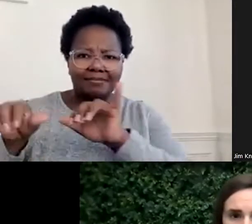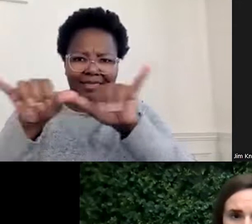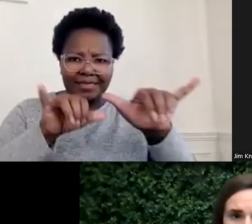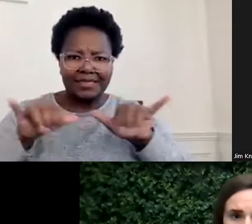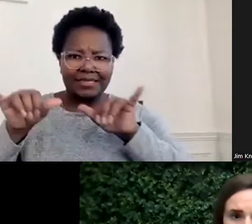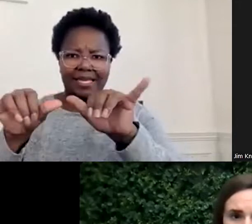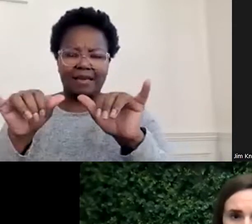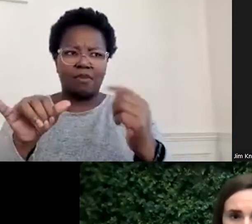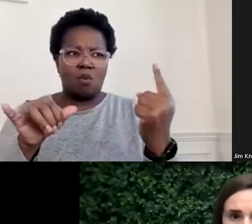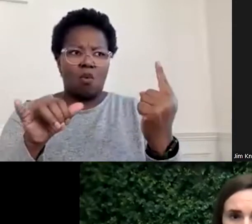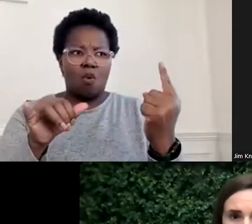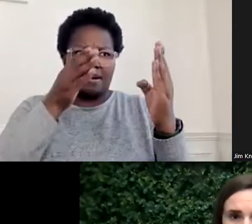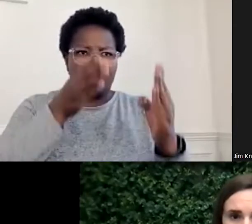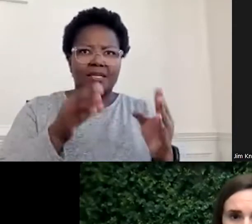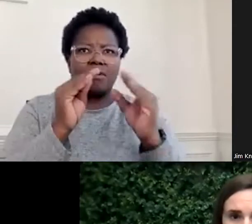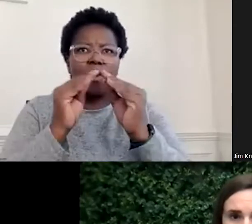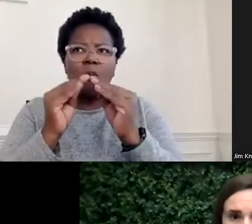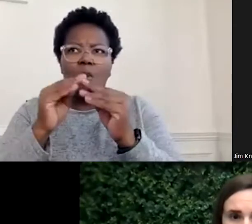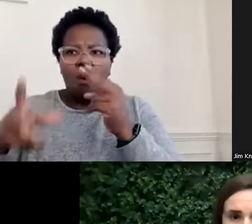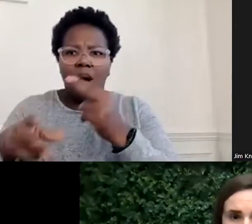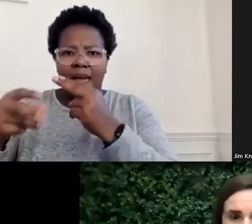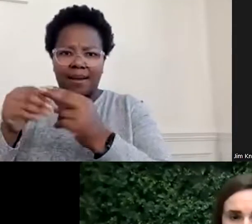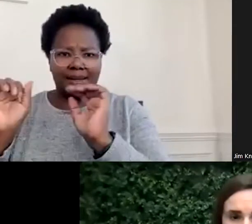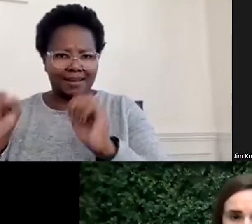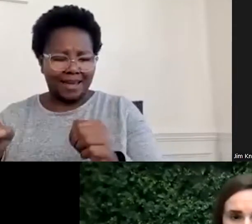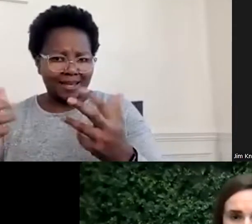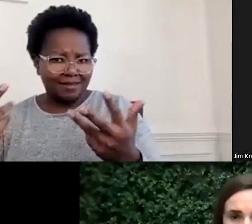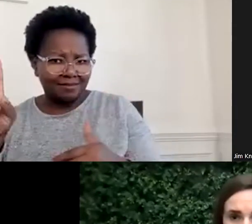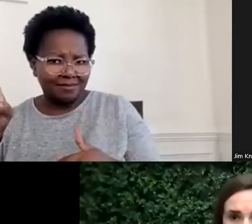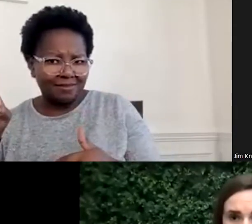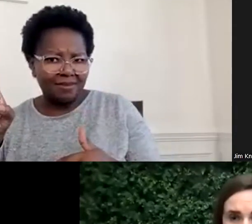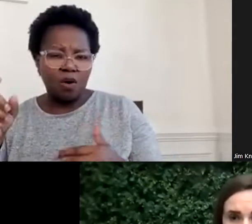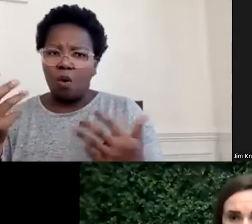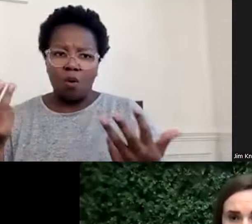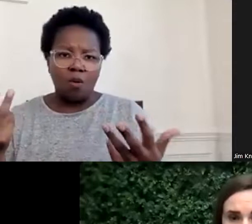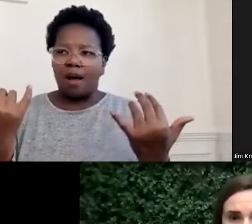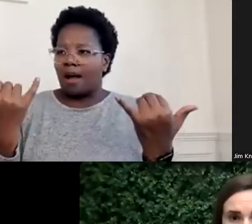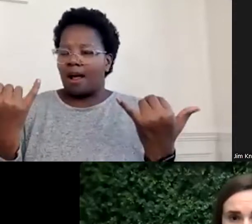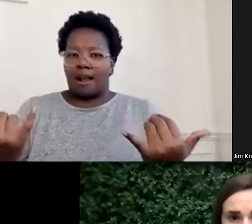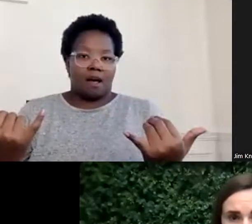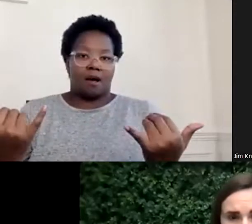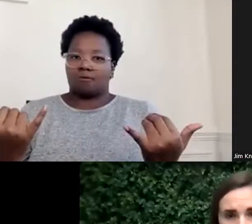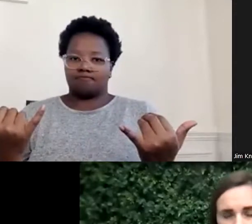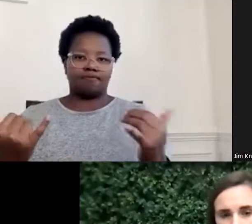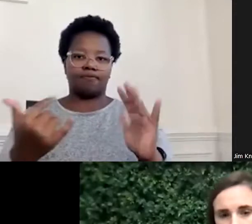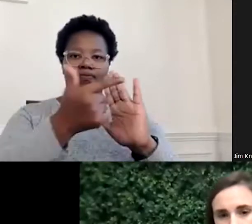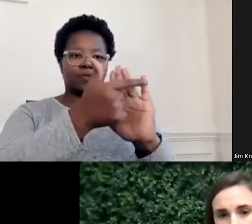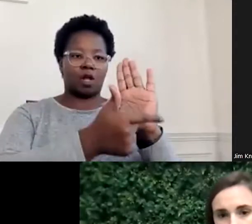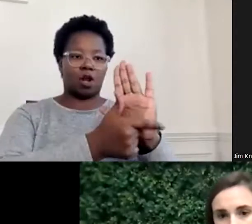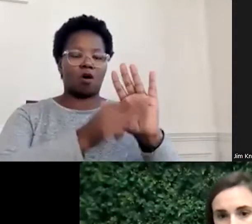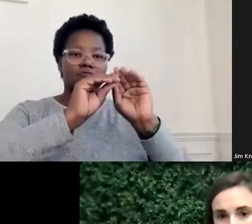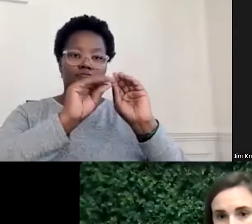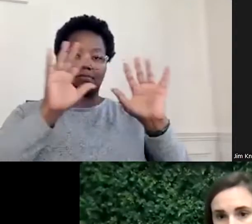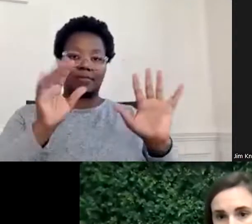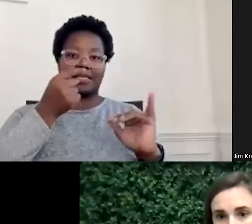to more than one individual if their desires and the like are aligned. Right now, the law is set that